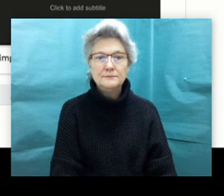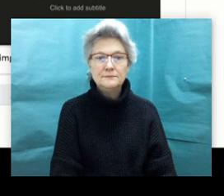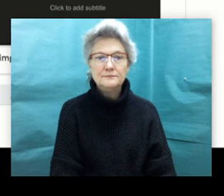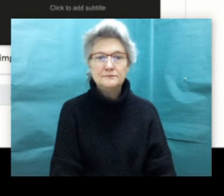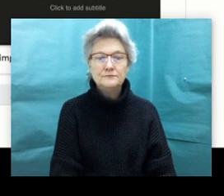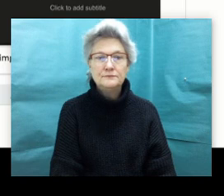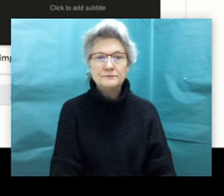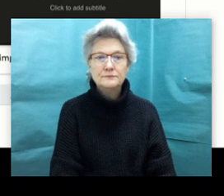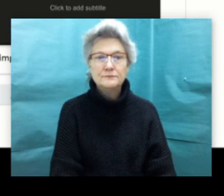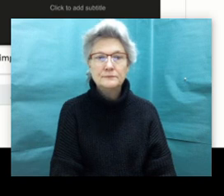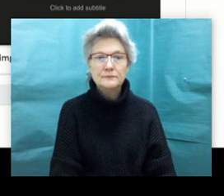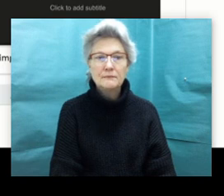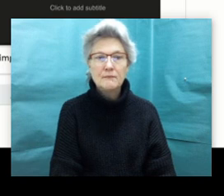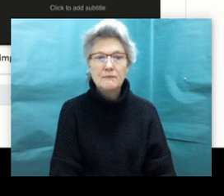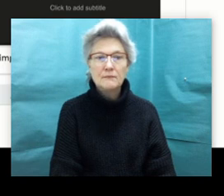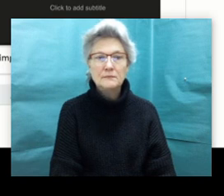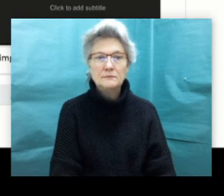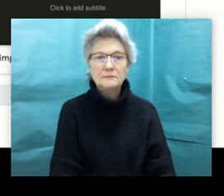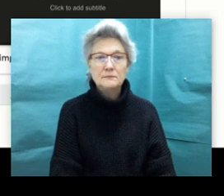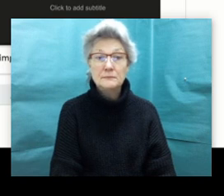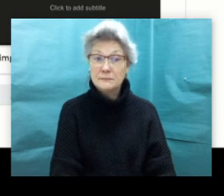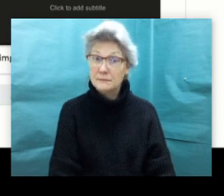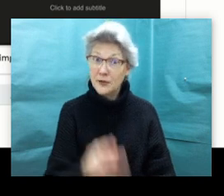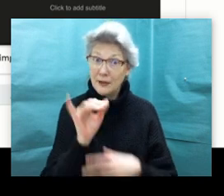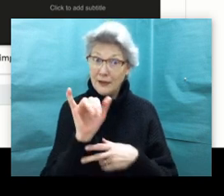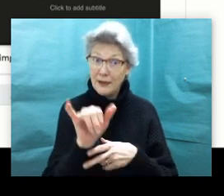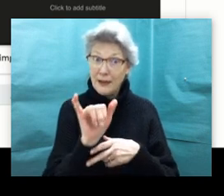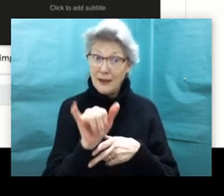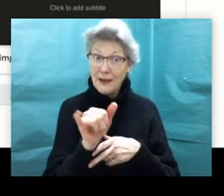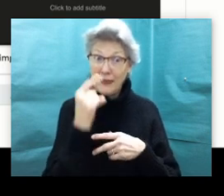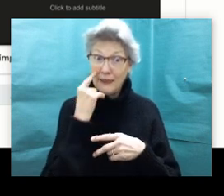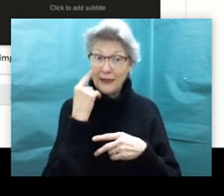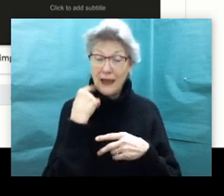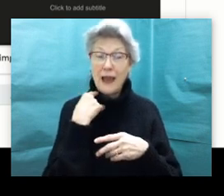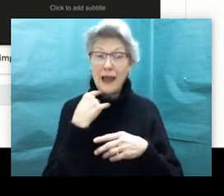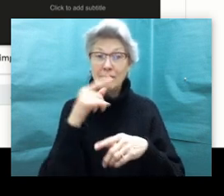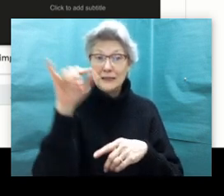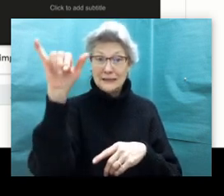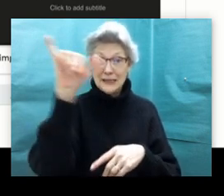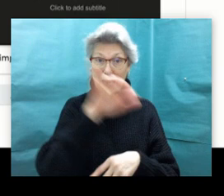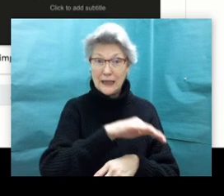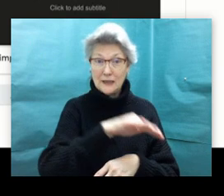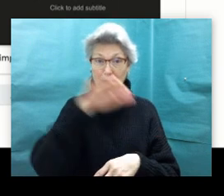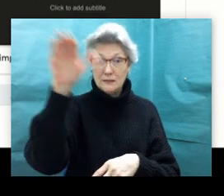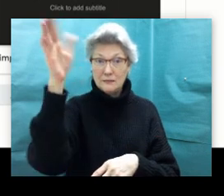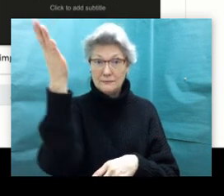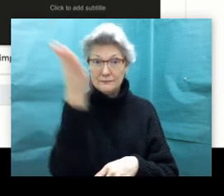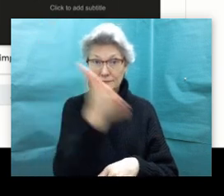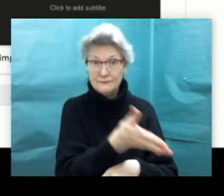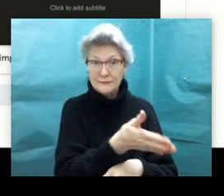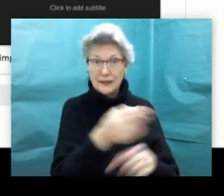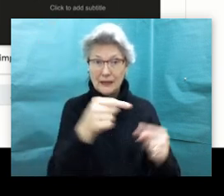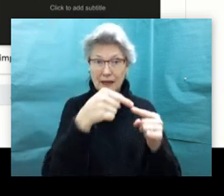Move this here. Look at that. I think I have a diagonal line of symmetry as well.